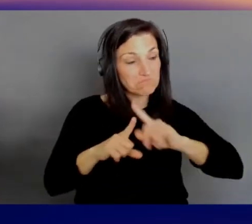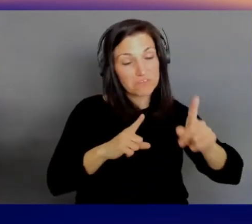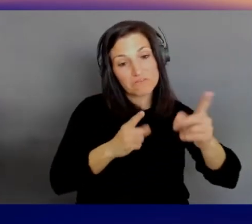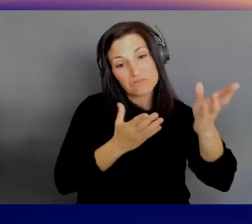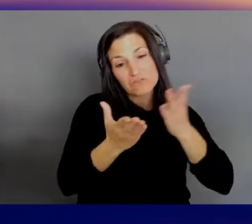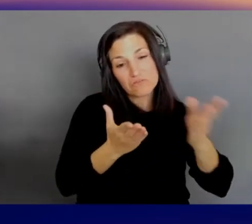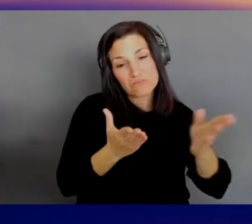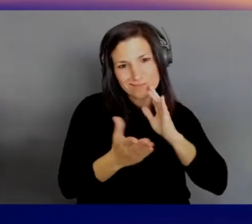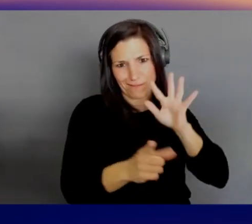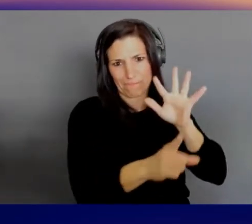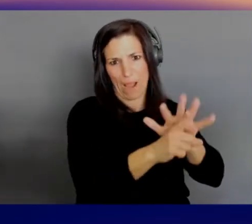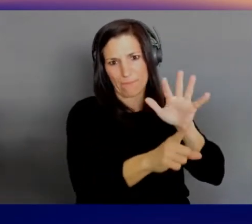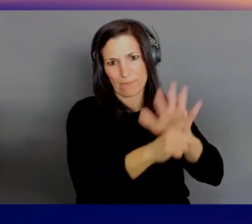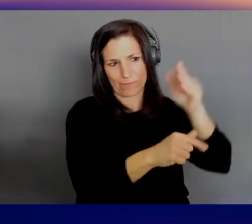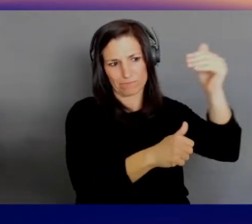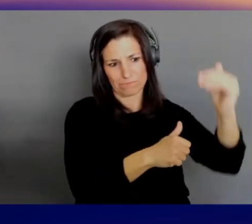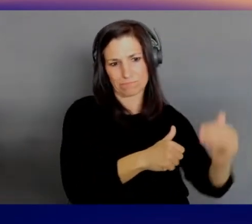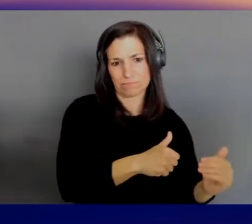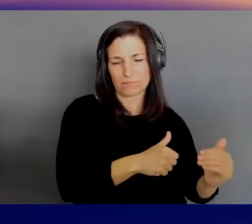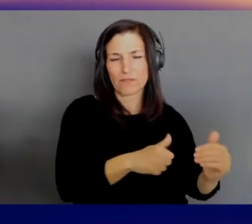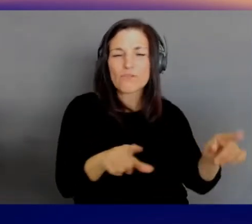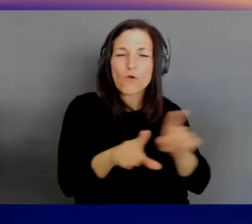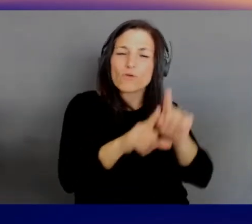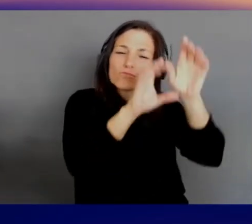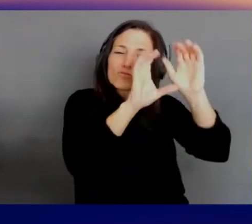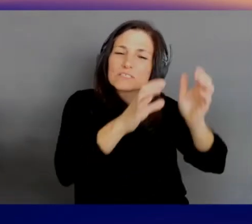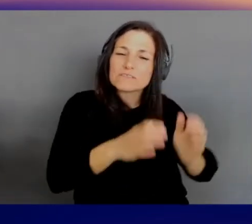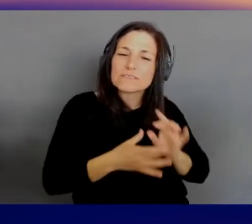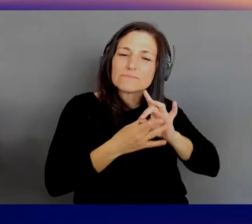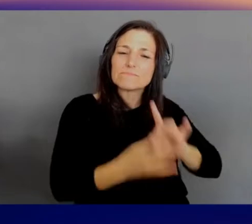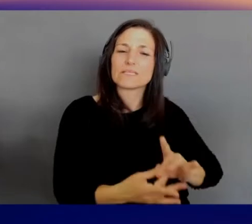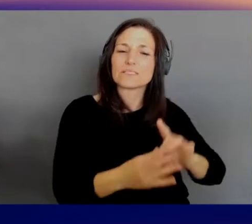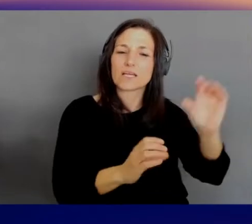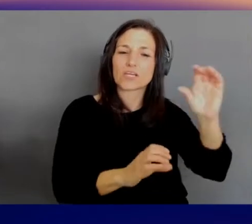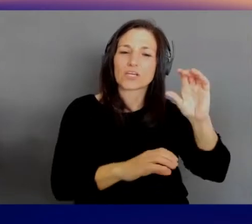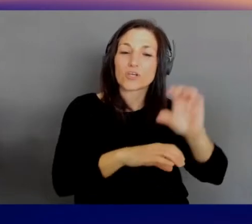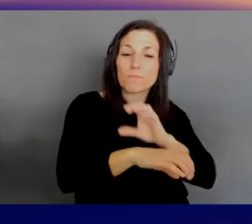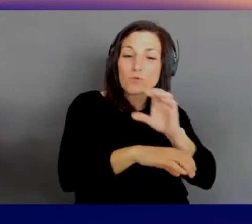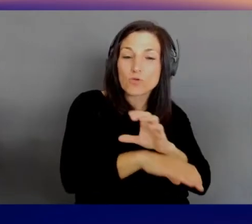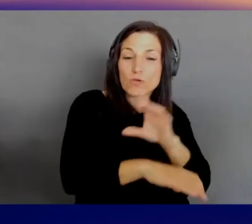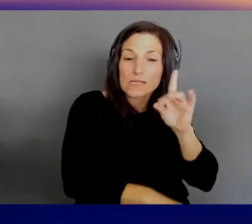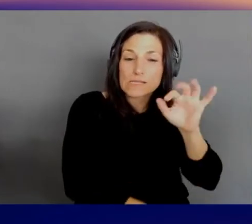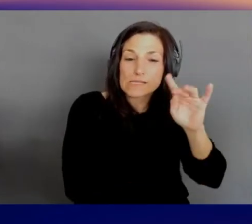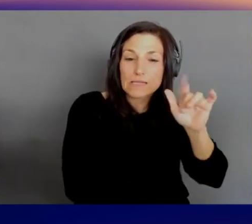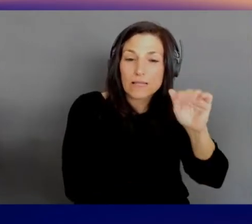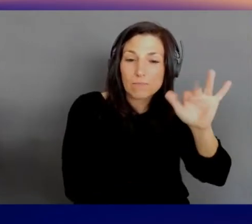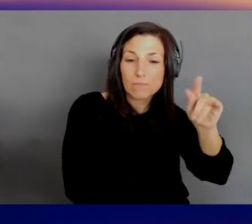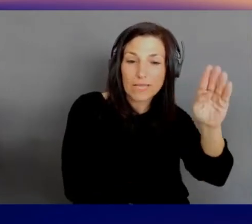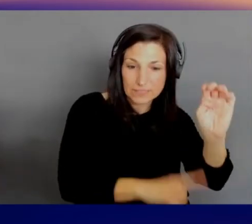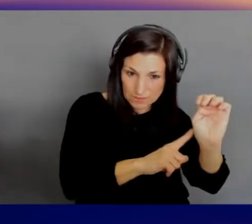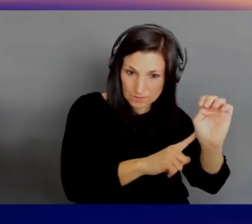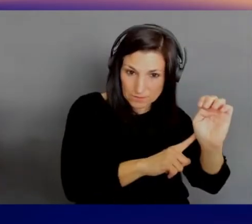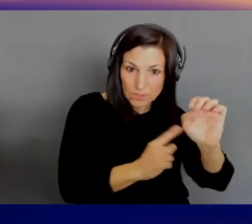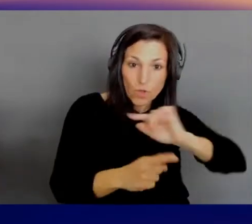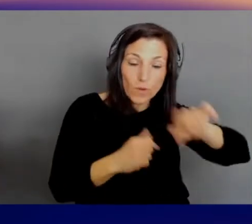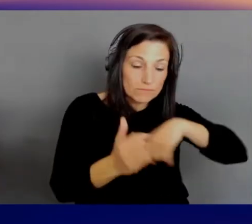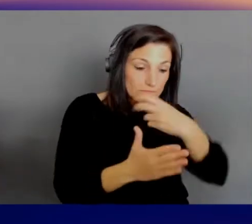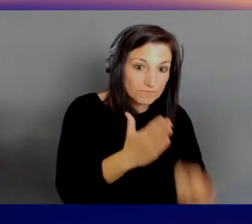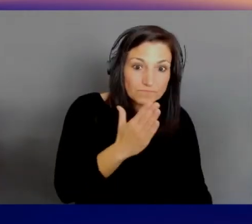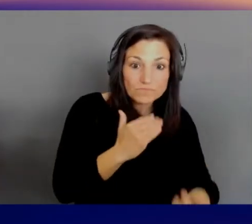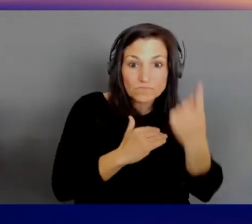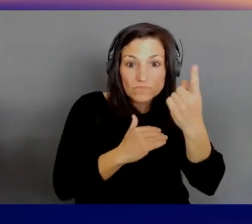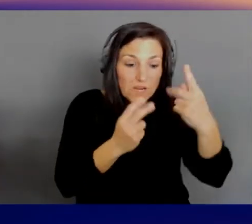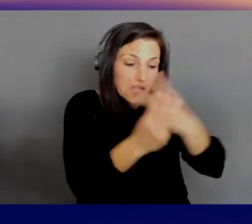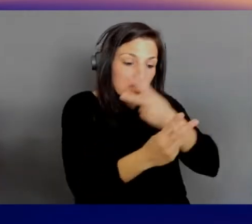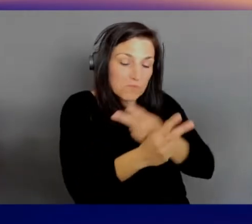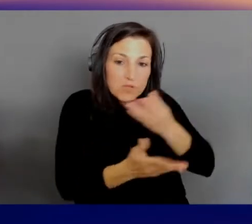also categorized based on compute or database. And once you dive into one of the compute service, you'll see all of the API actions that are